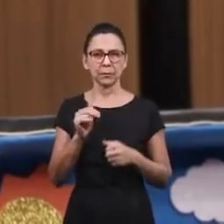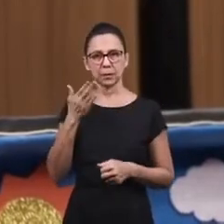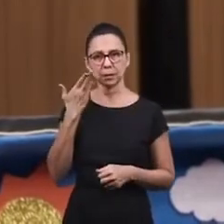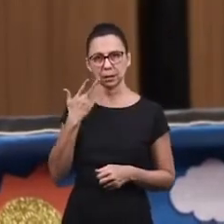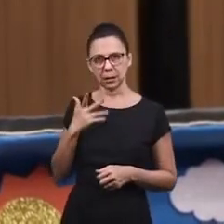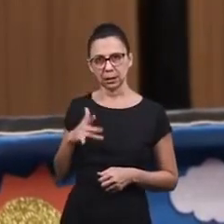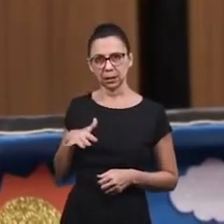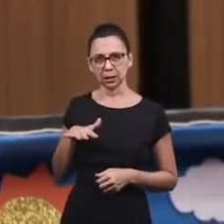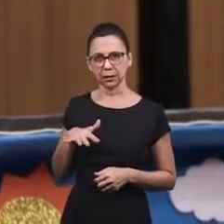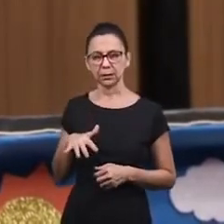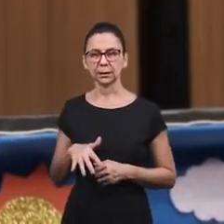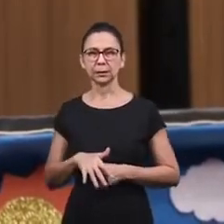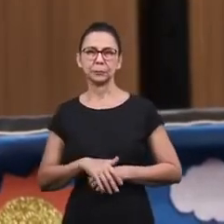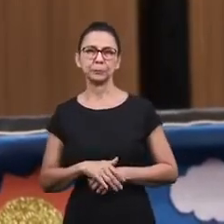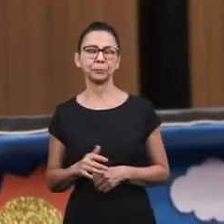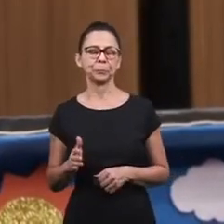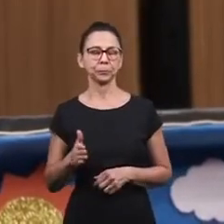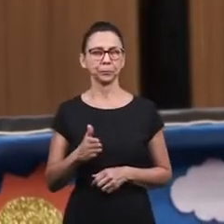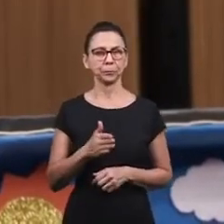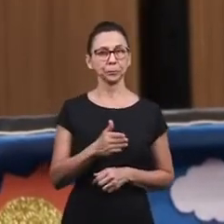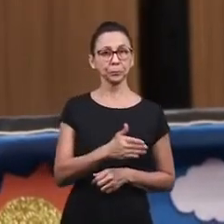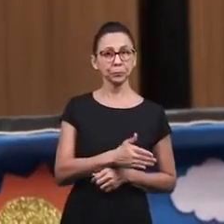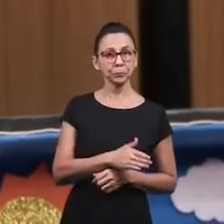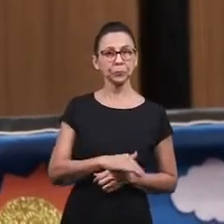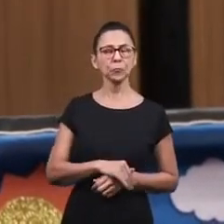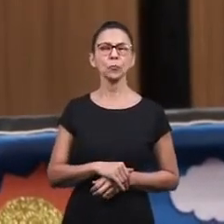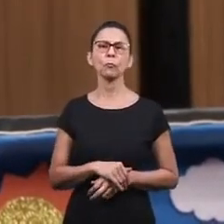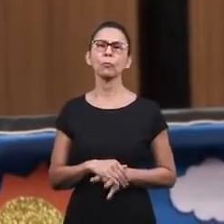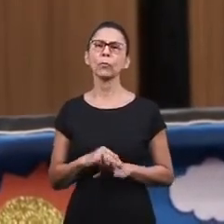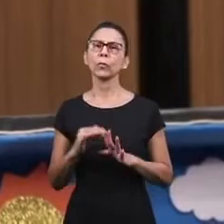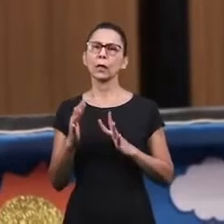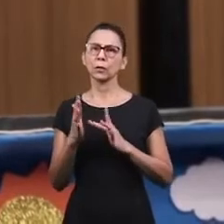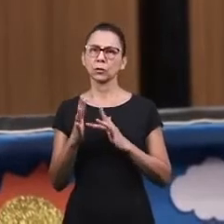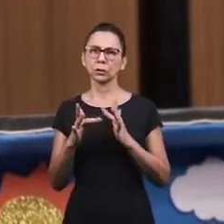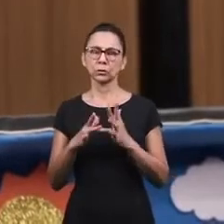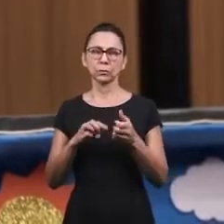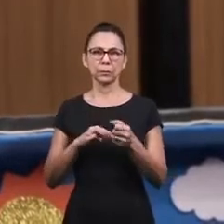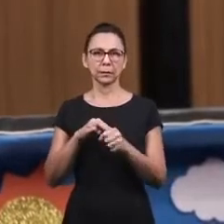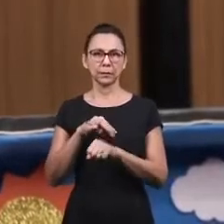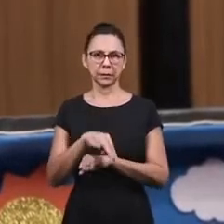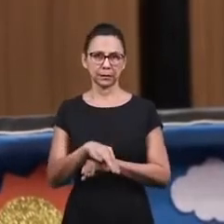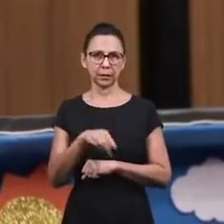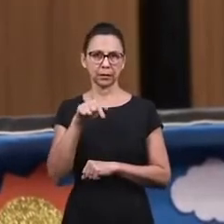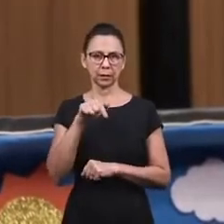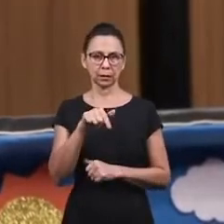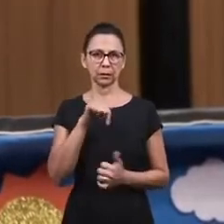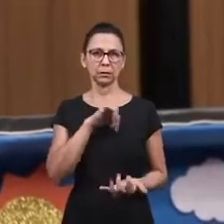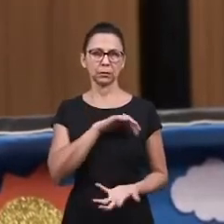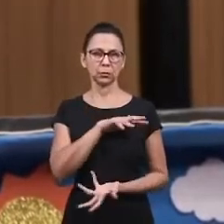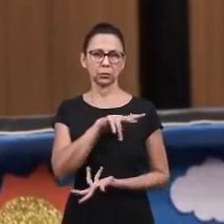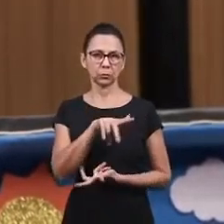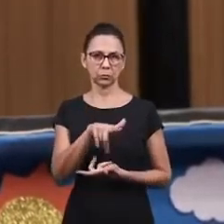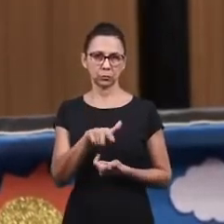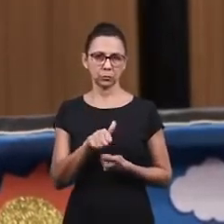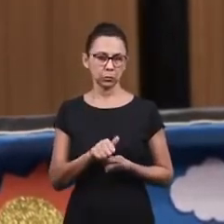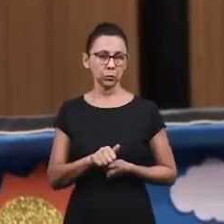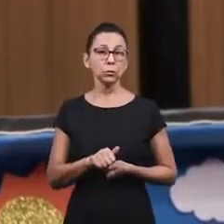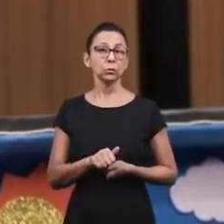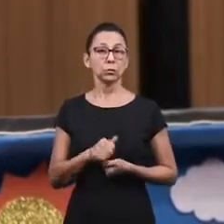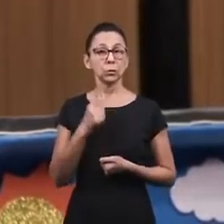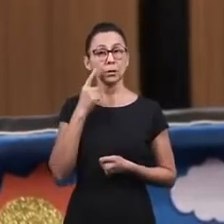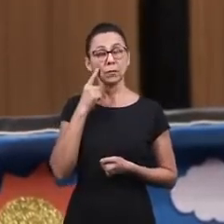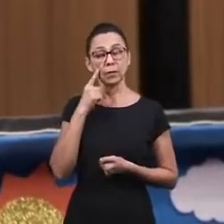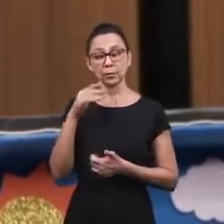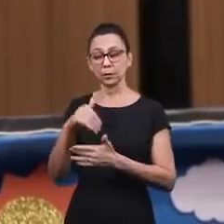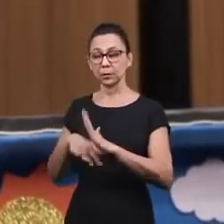our children. Sisters, brothers, the same operation that Jesus did here on earth, we can